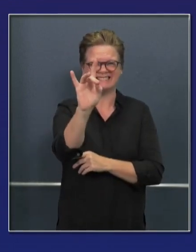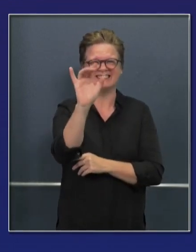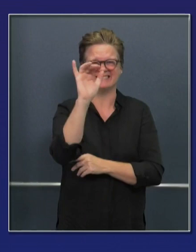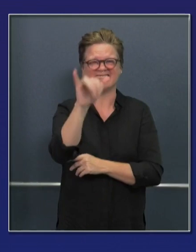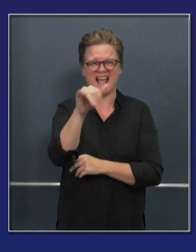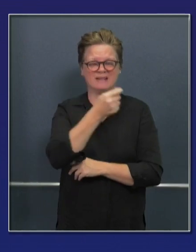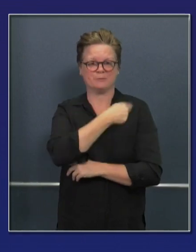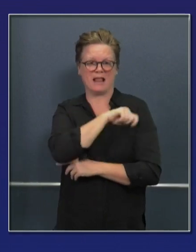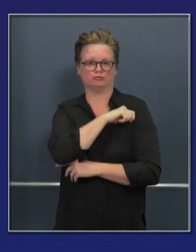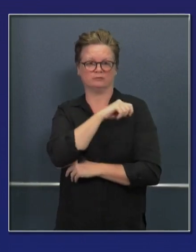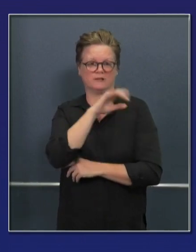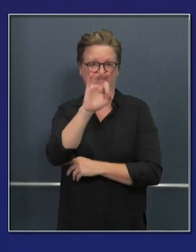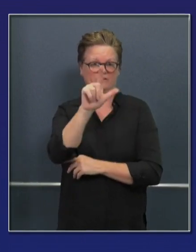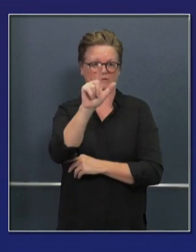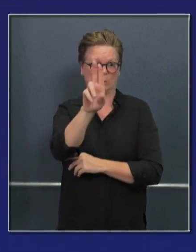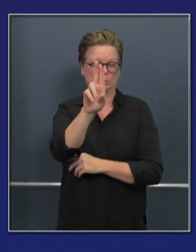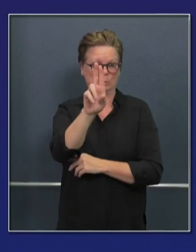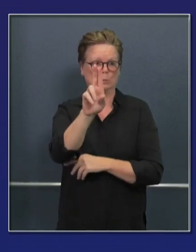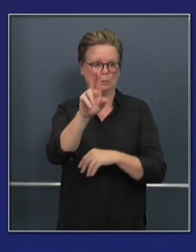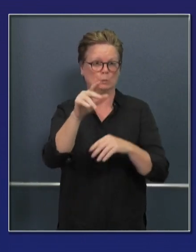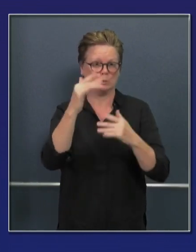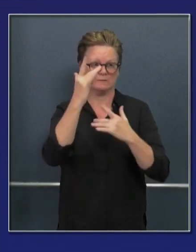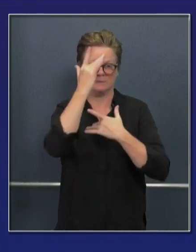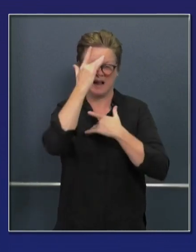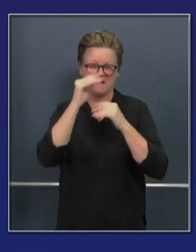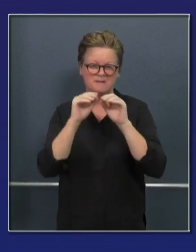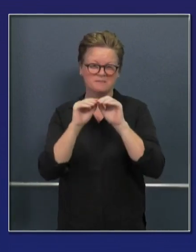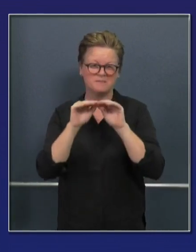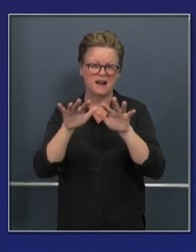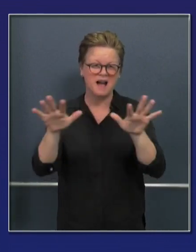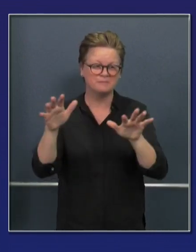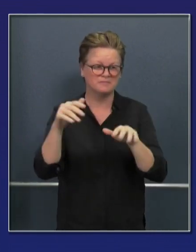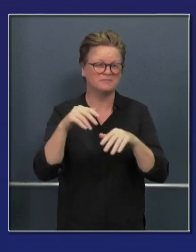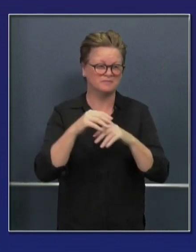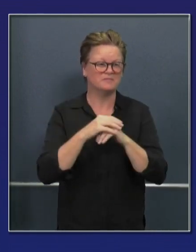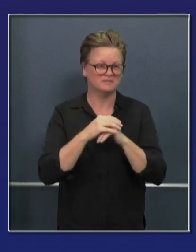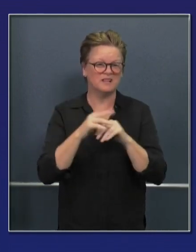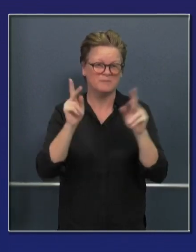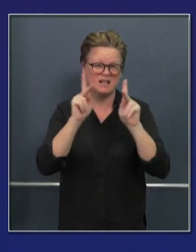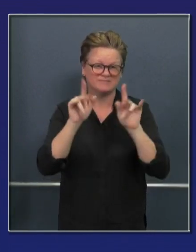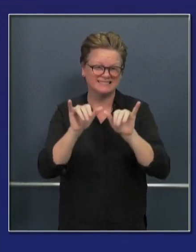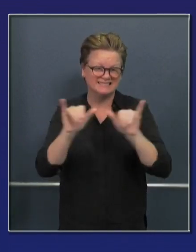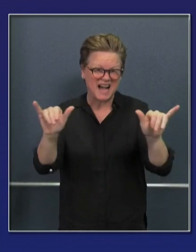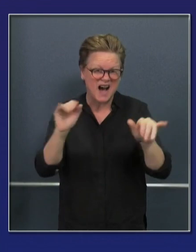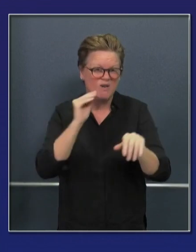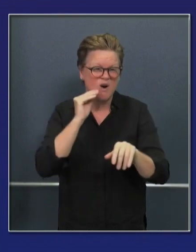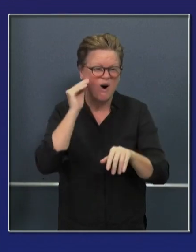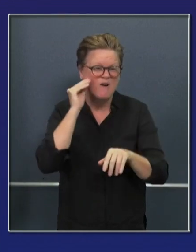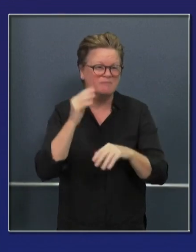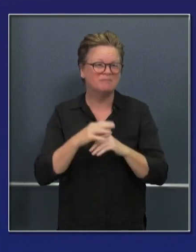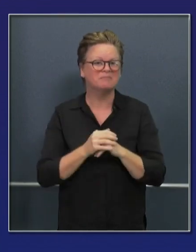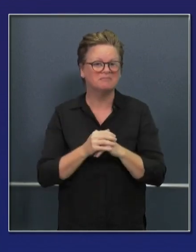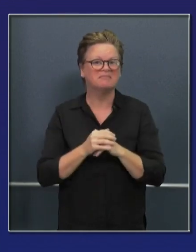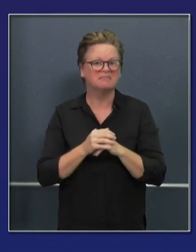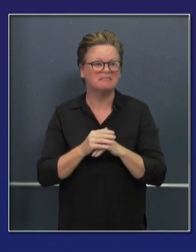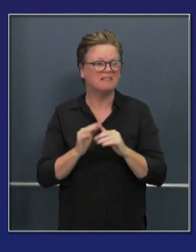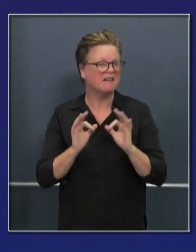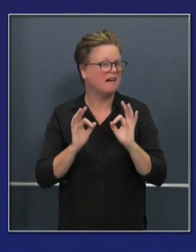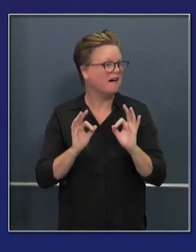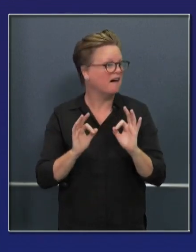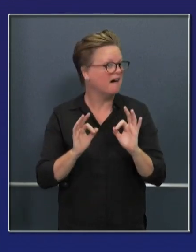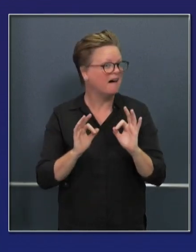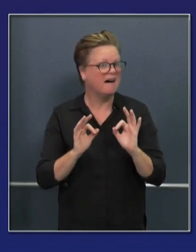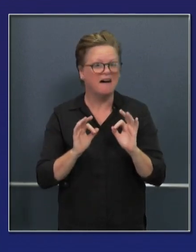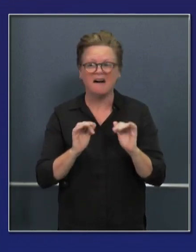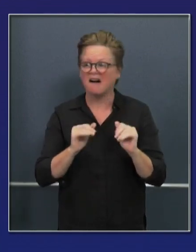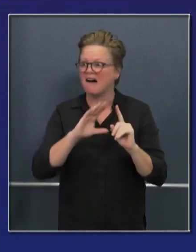got this. People said, you know, we can go back and we don't need to wear masks. You can read about all of this. One